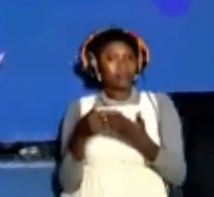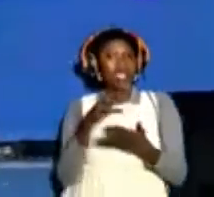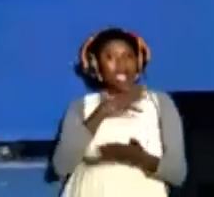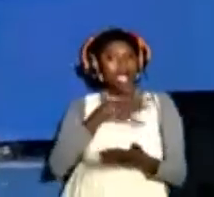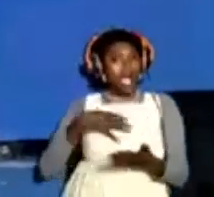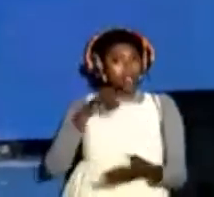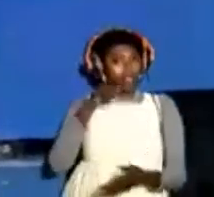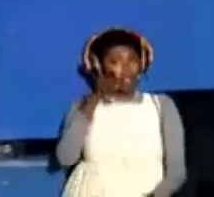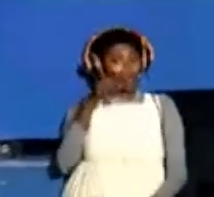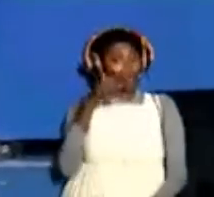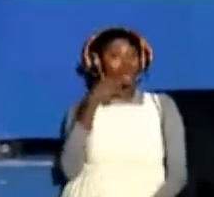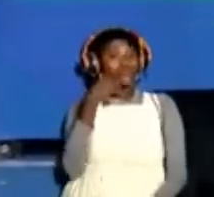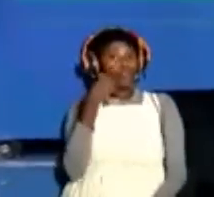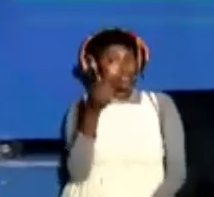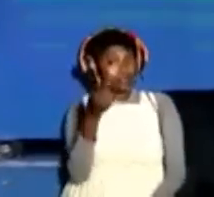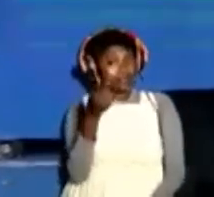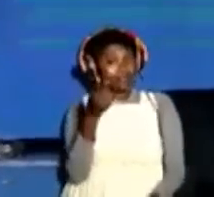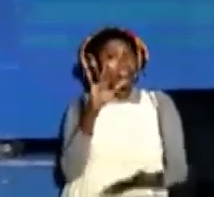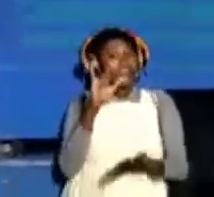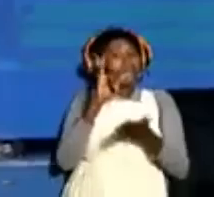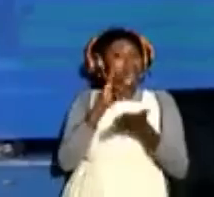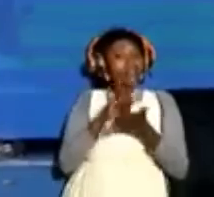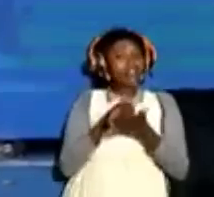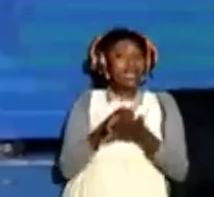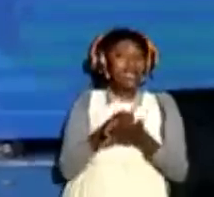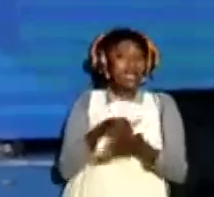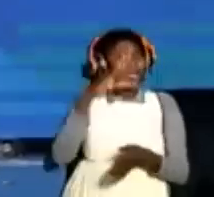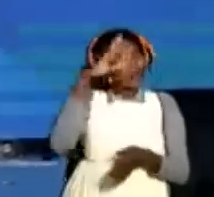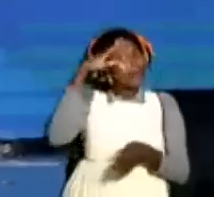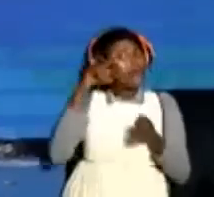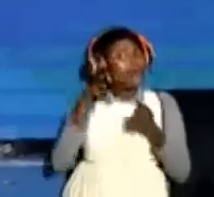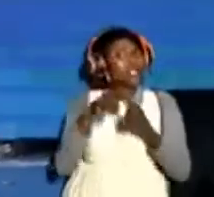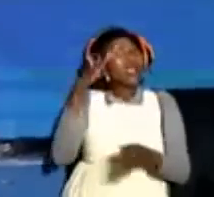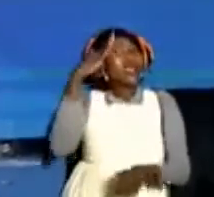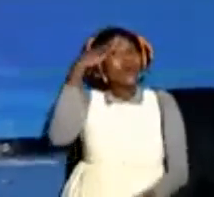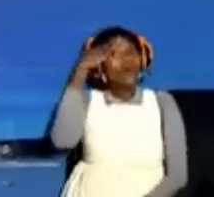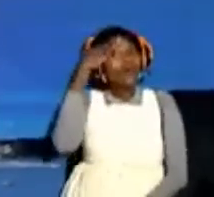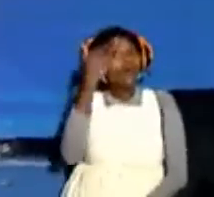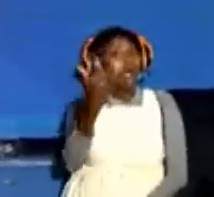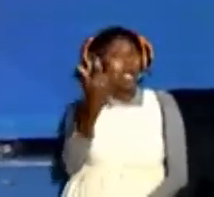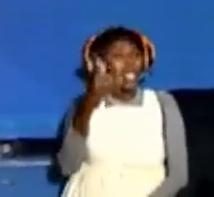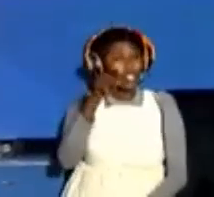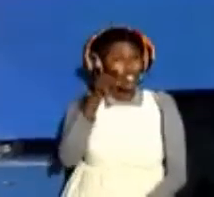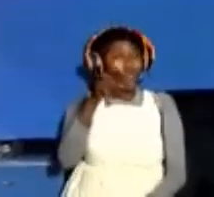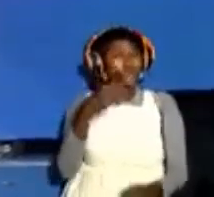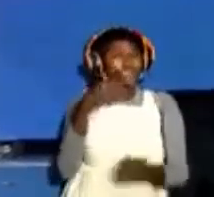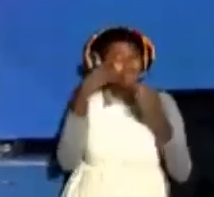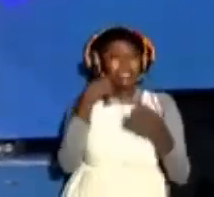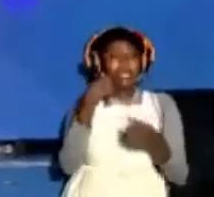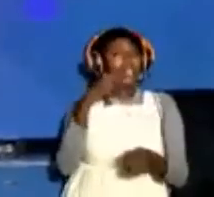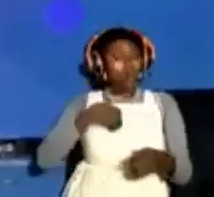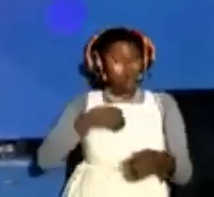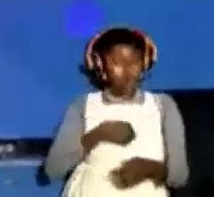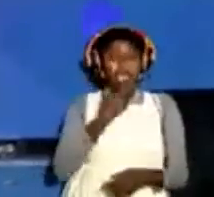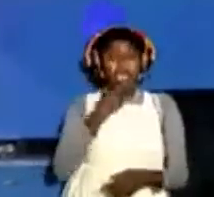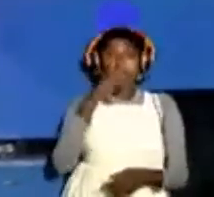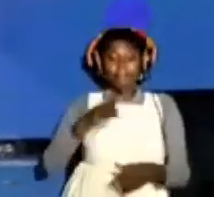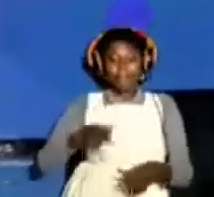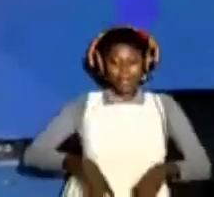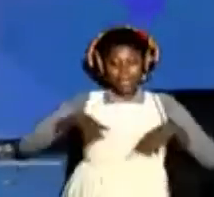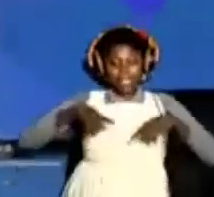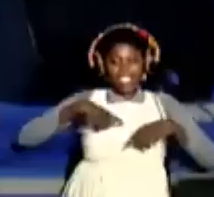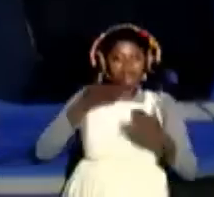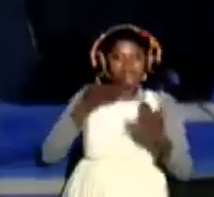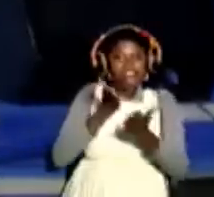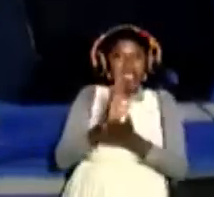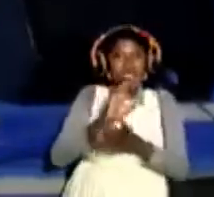And you might say, Gbile, why are you insisting that we must live right? There are many other